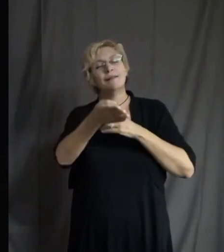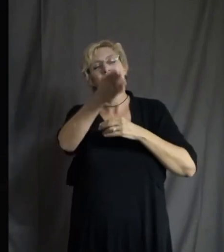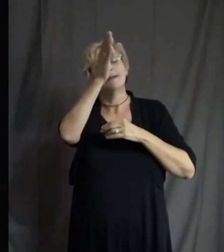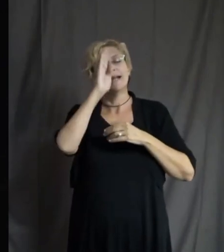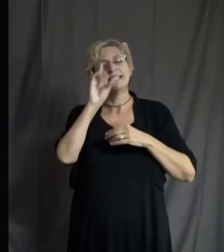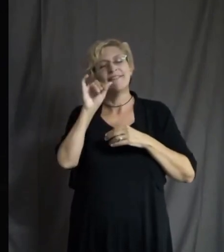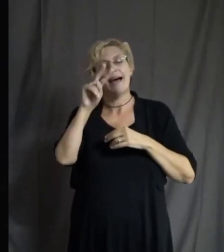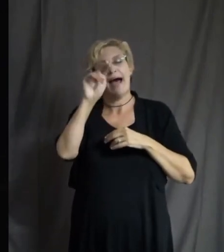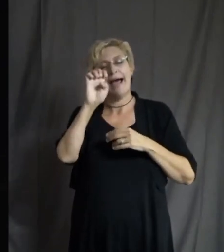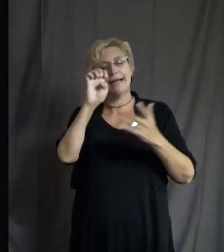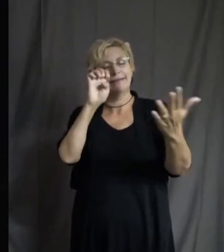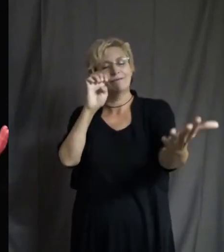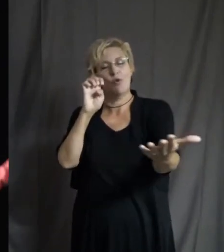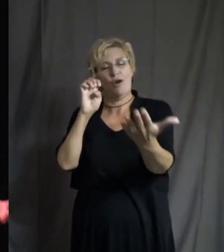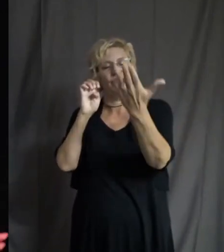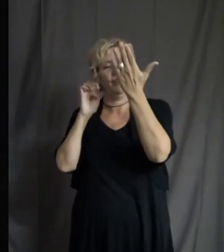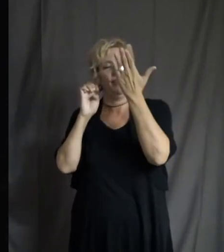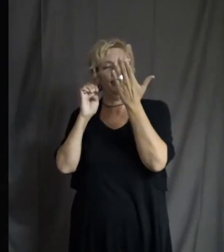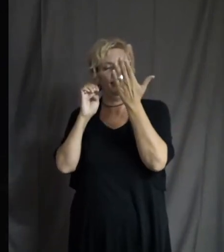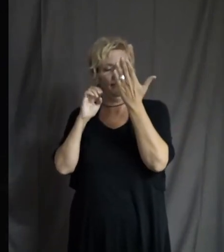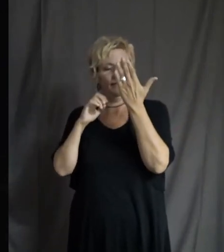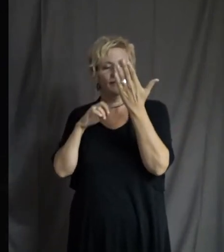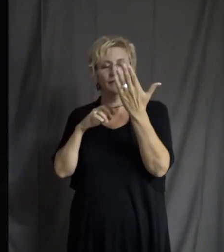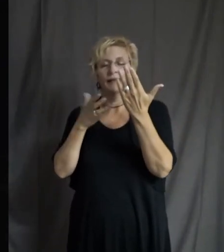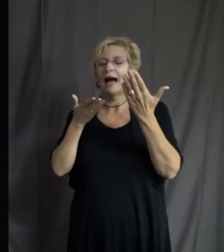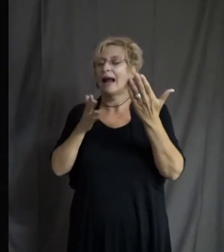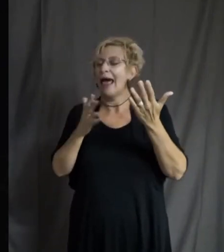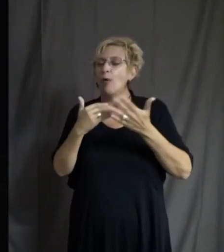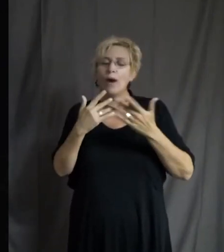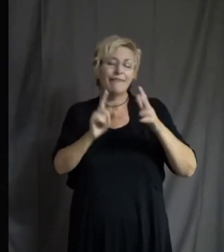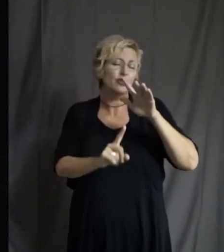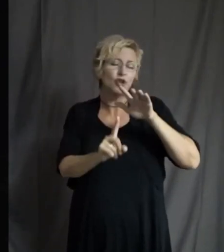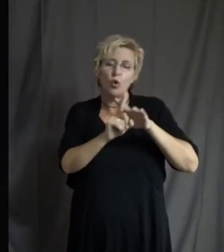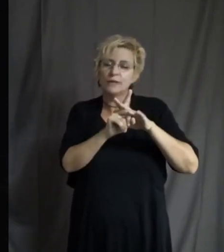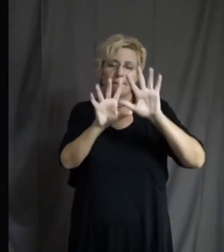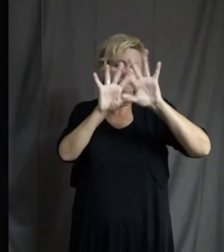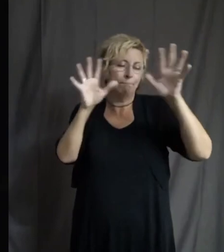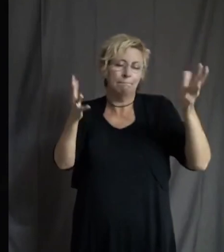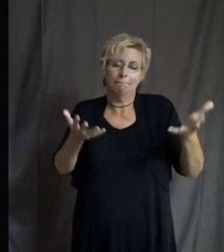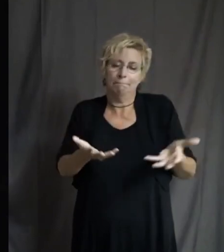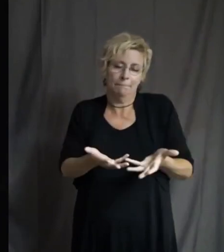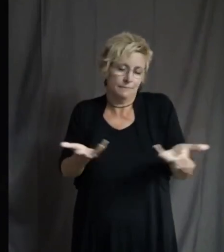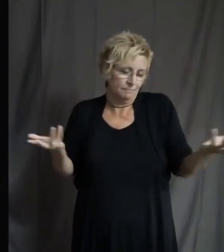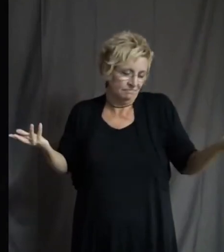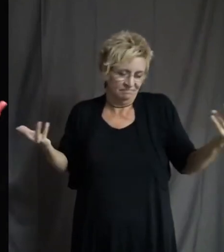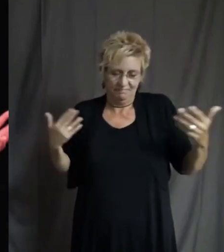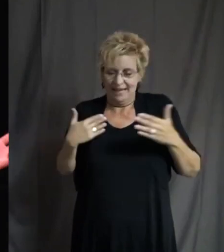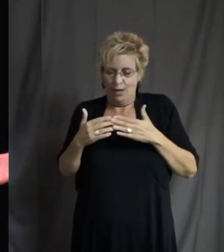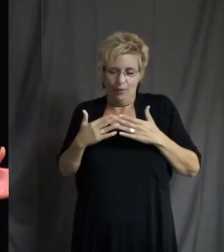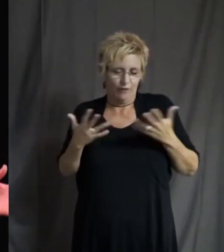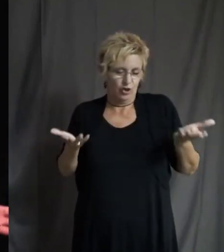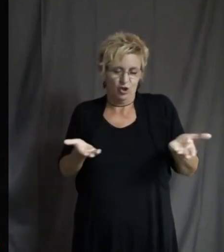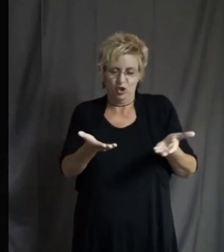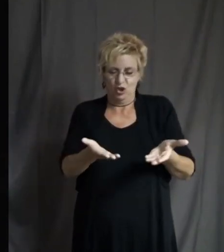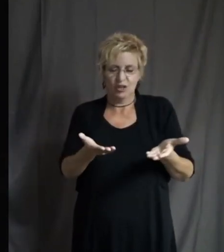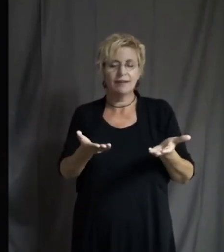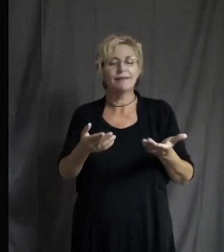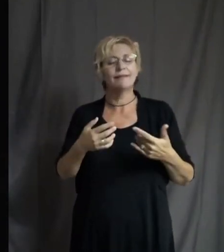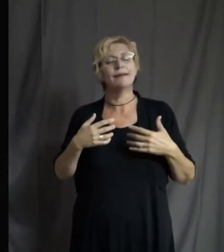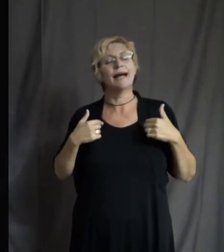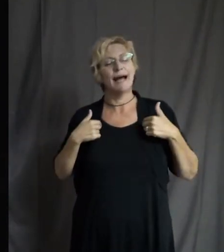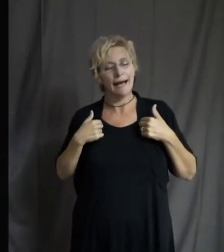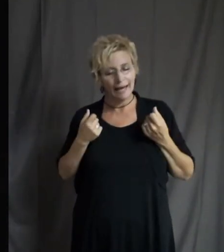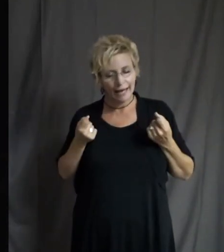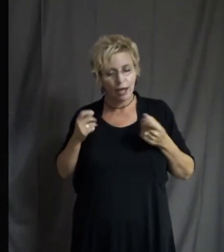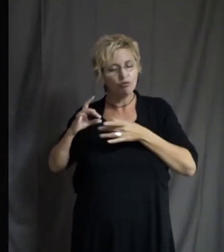And lastly, call an image of the divine forth for you. Allow whatever shows up to show up,